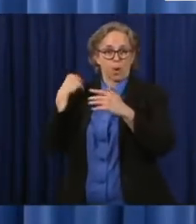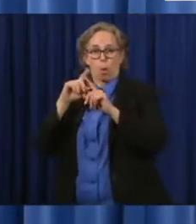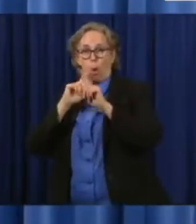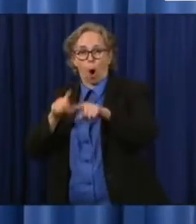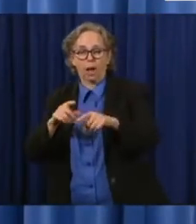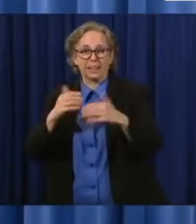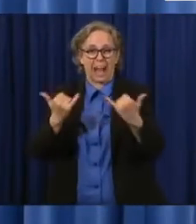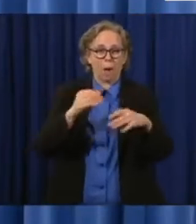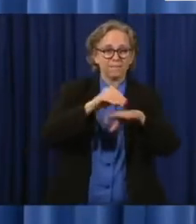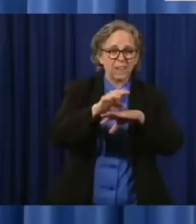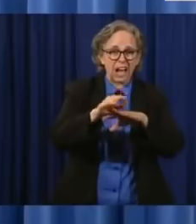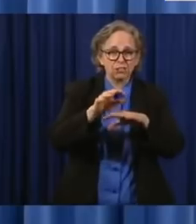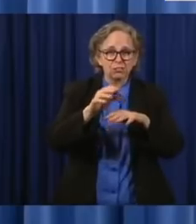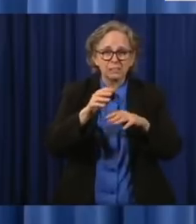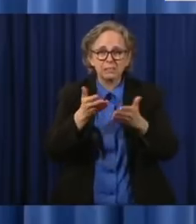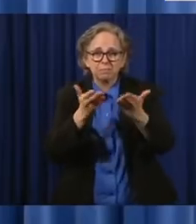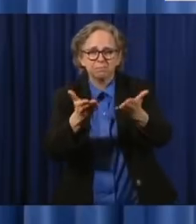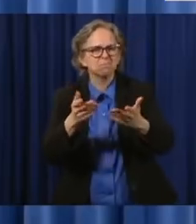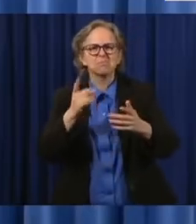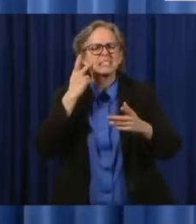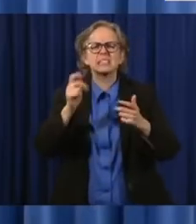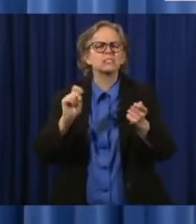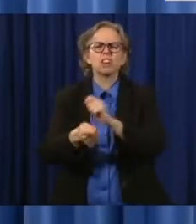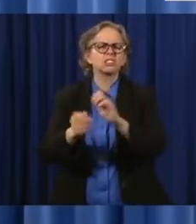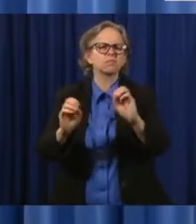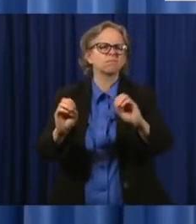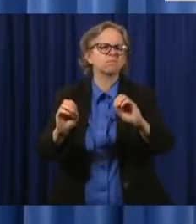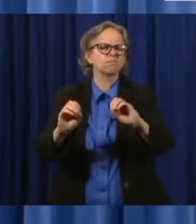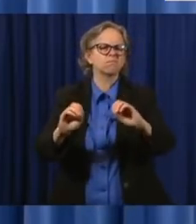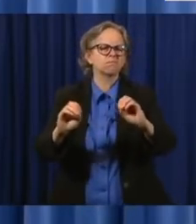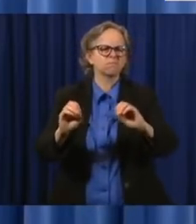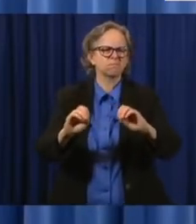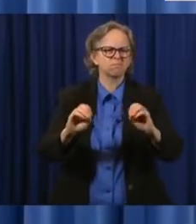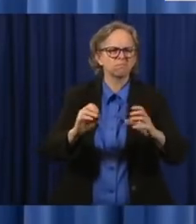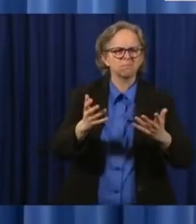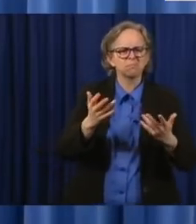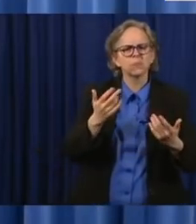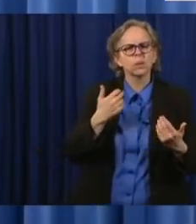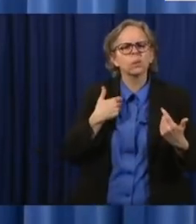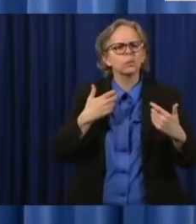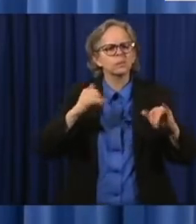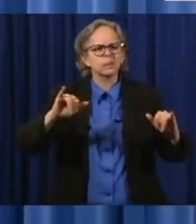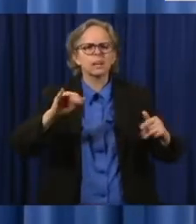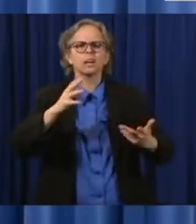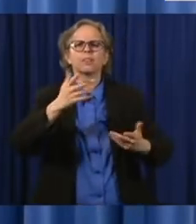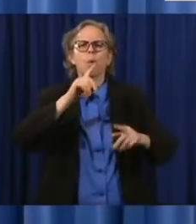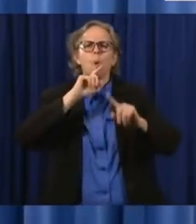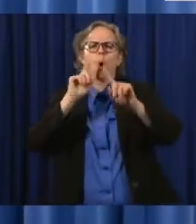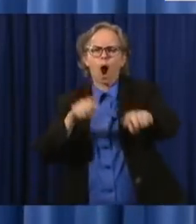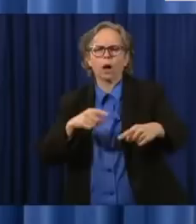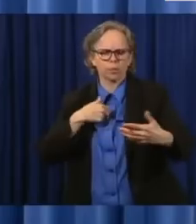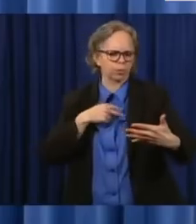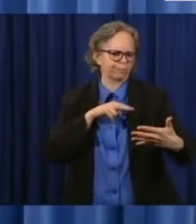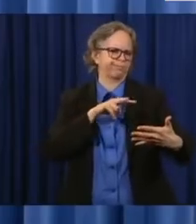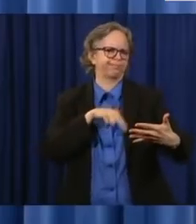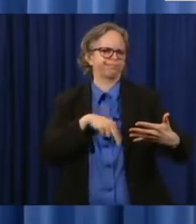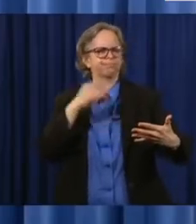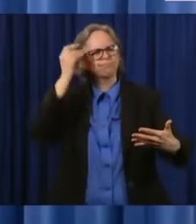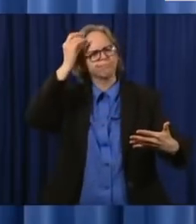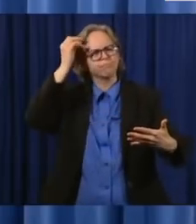to us, look, and we looked at this ourselves, and we looked at it. We said the order that we're still operating under, the stay-at-home order,